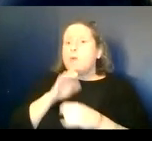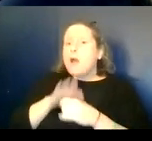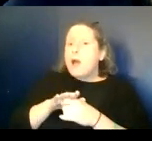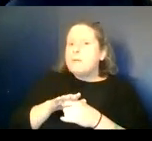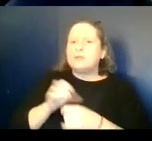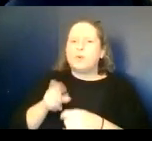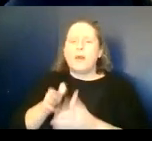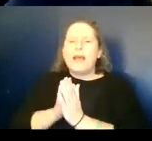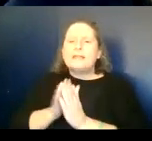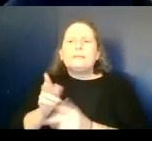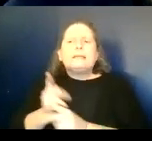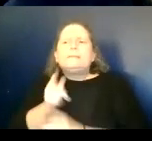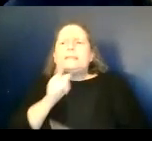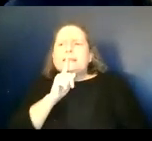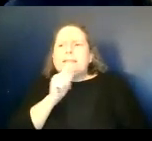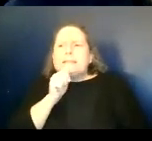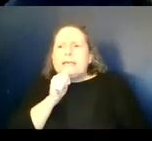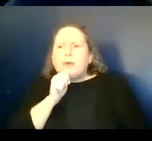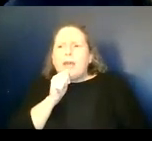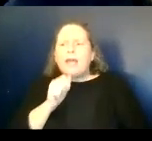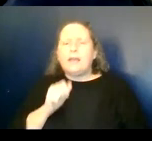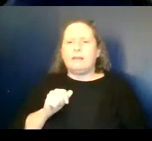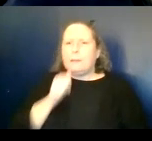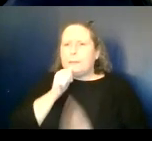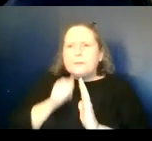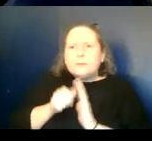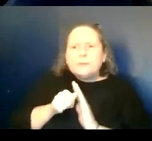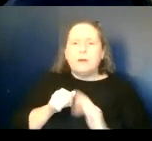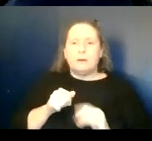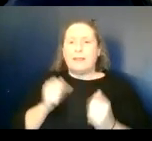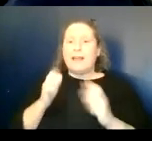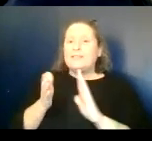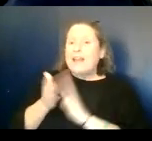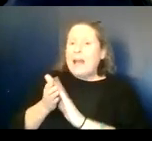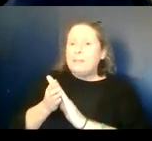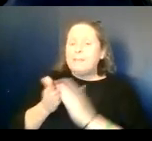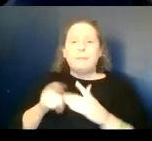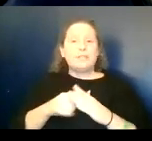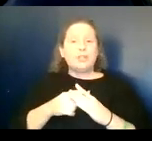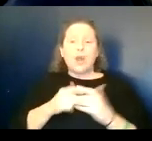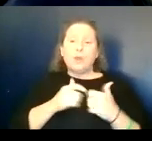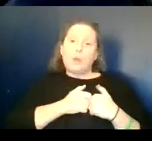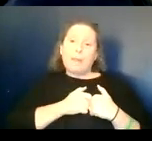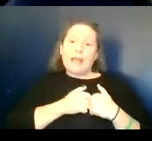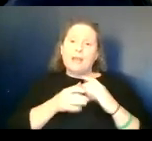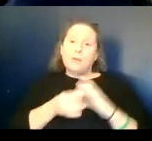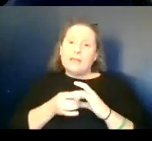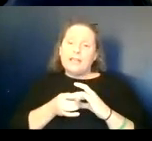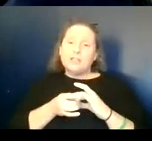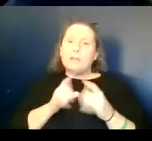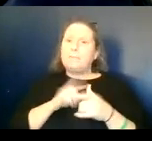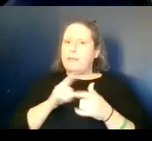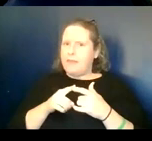secret, lots of compliments. It could even start as a romantic relationship and lots